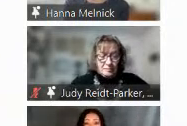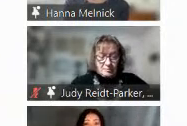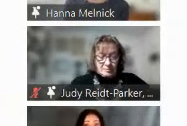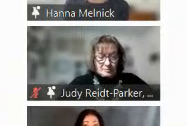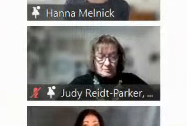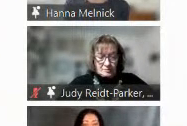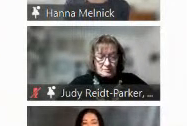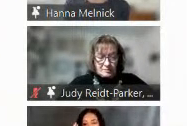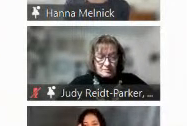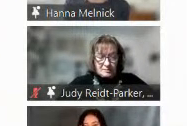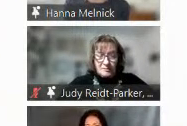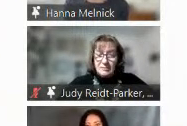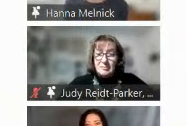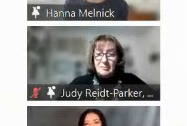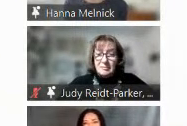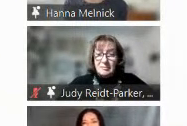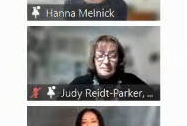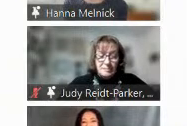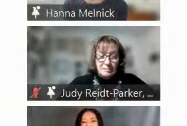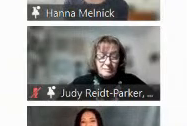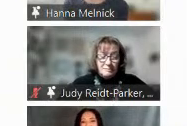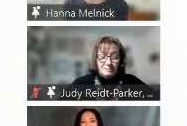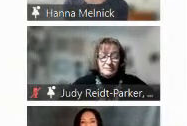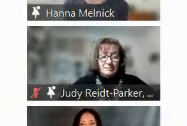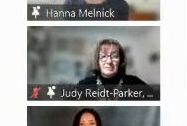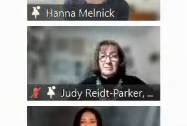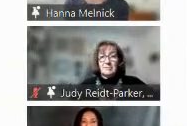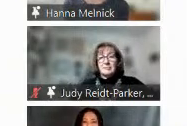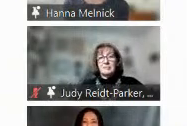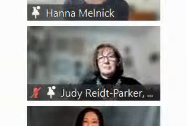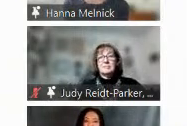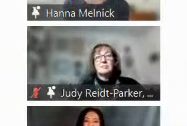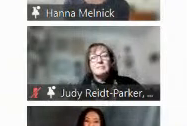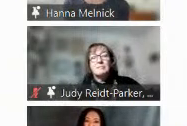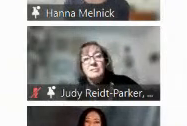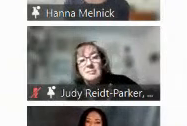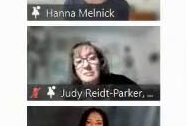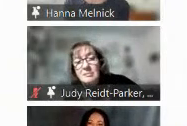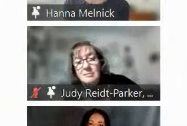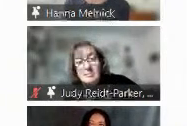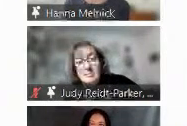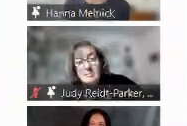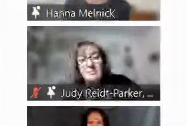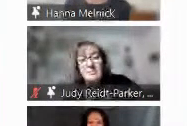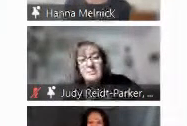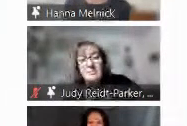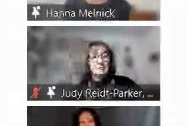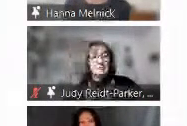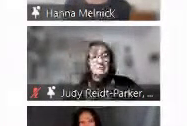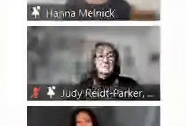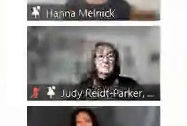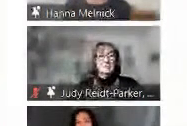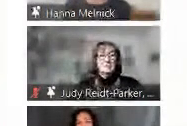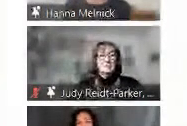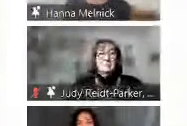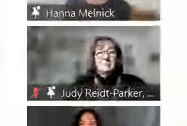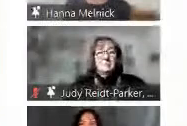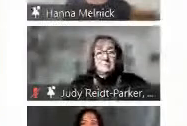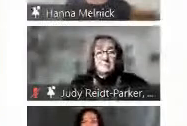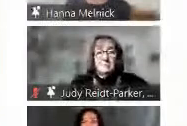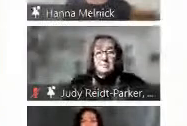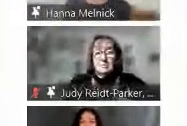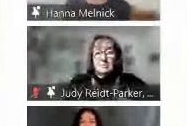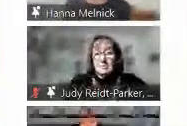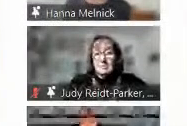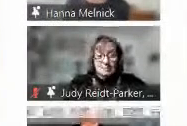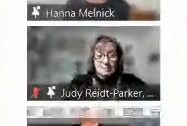and by embracing their ethnic background, culture, language, socioeconomic status, and/or disability. The California